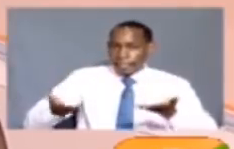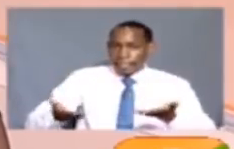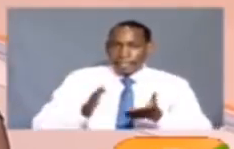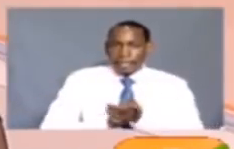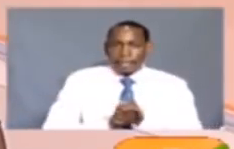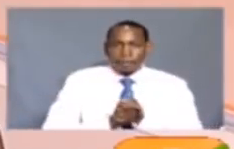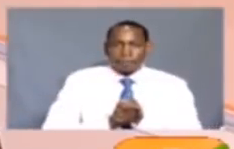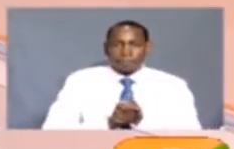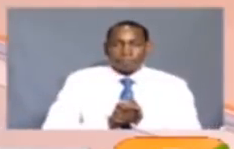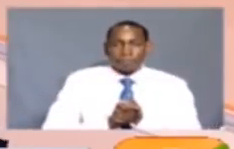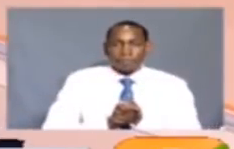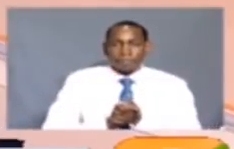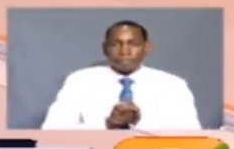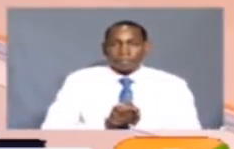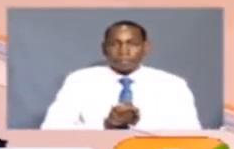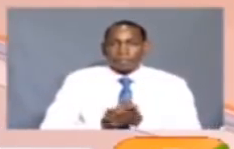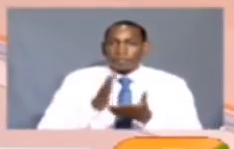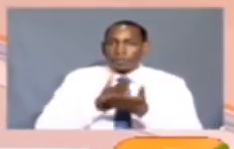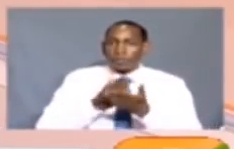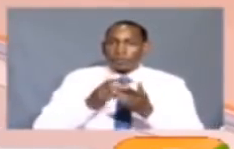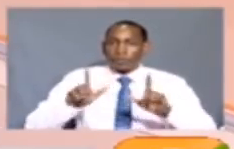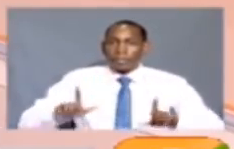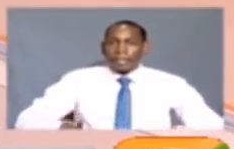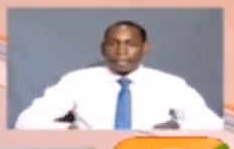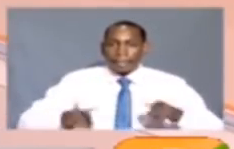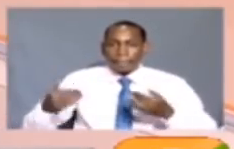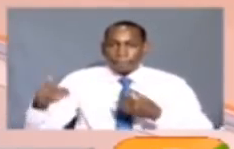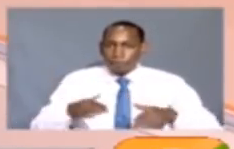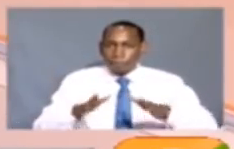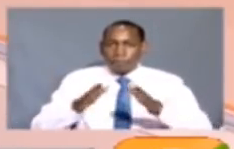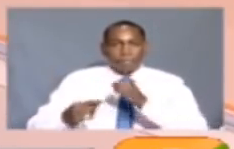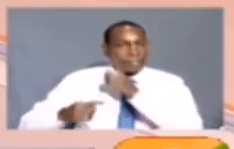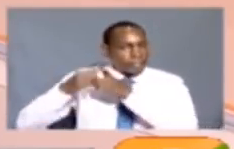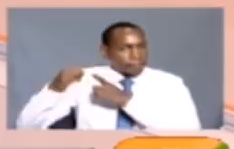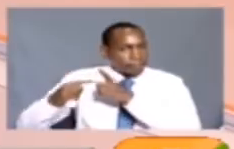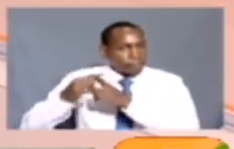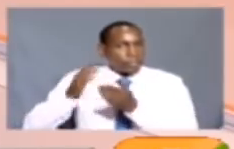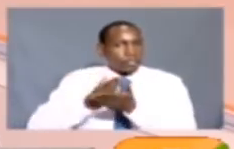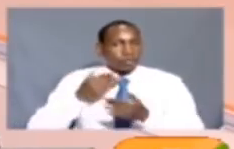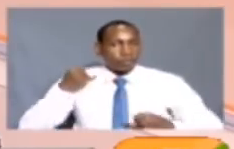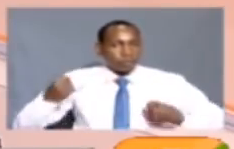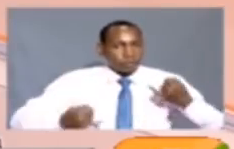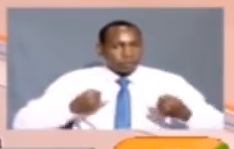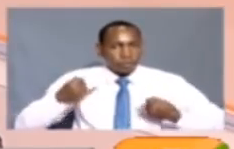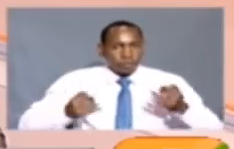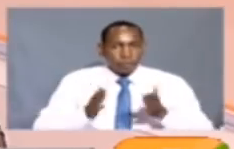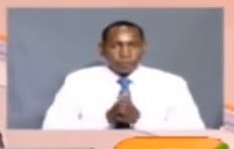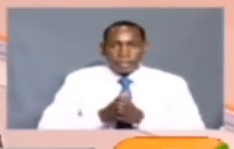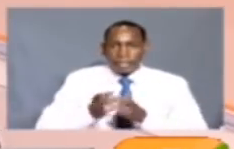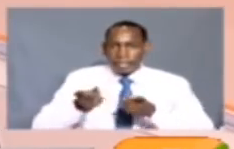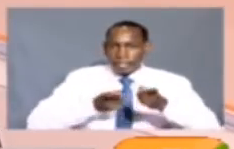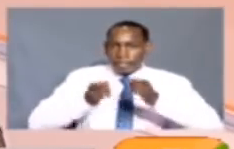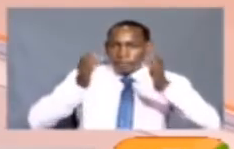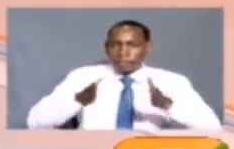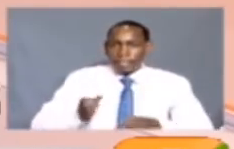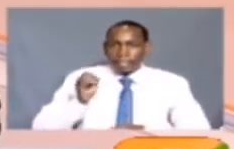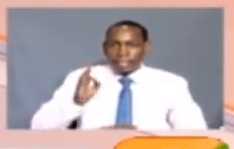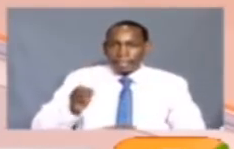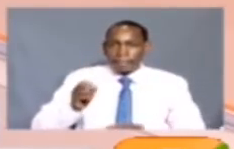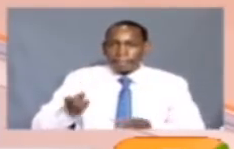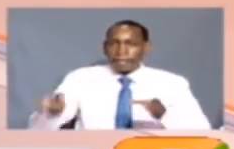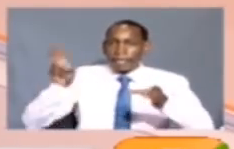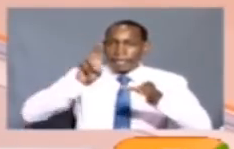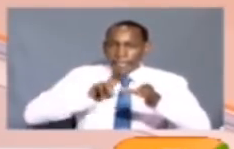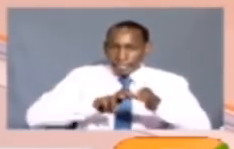Ballooning is often a once-in-a-lifetime experience. It's a lot of fun with the right operator, and if you get to ride